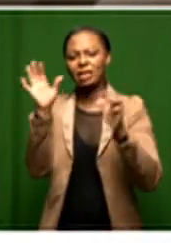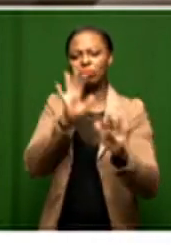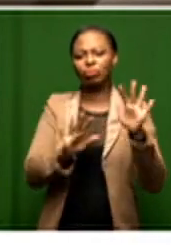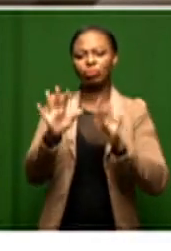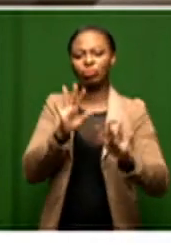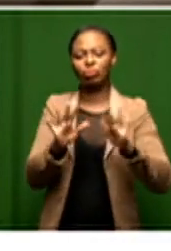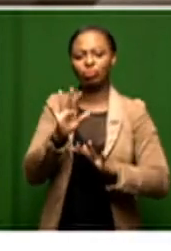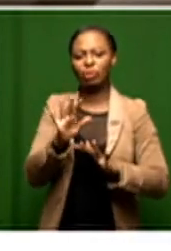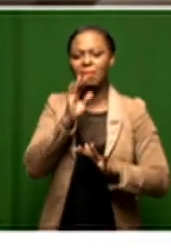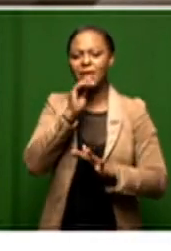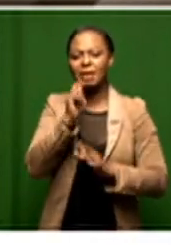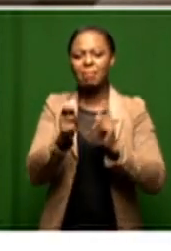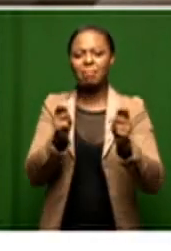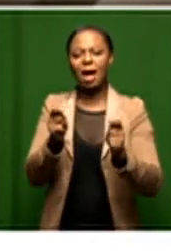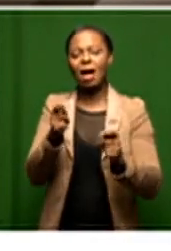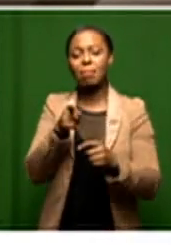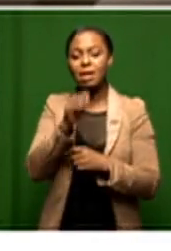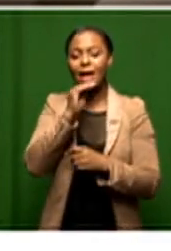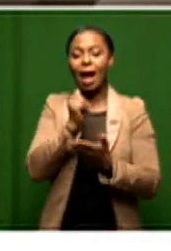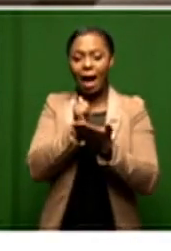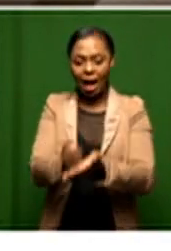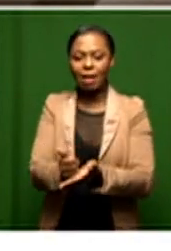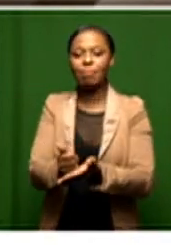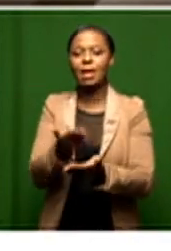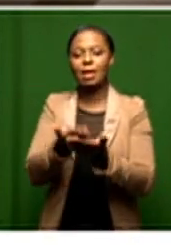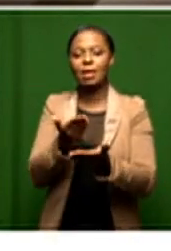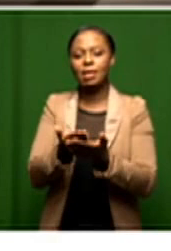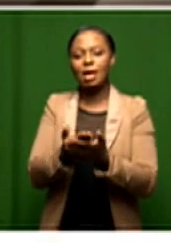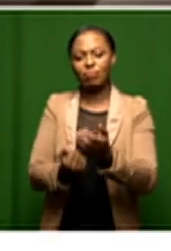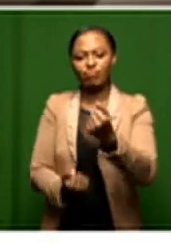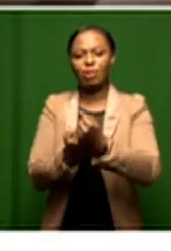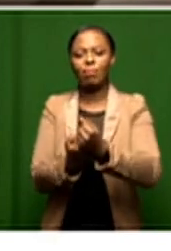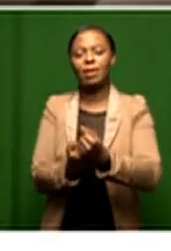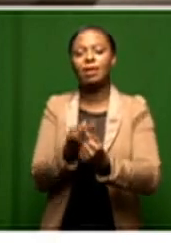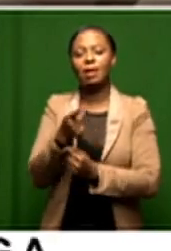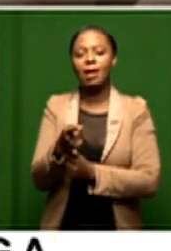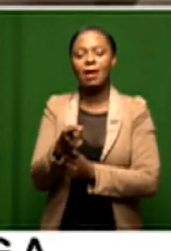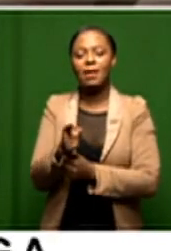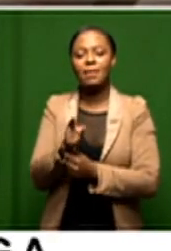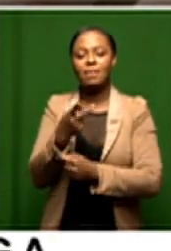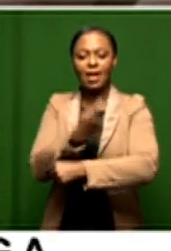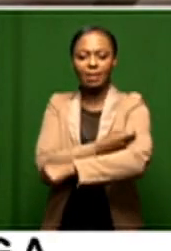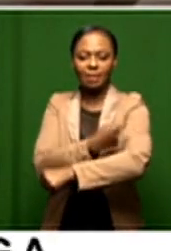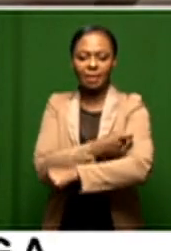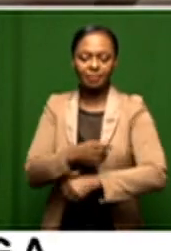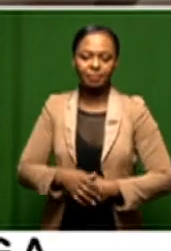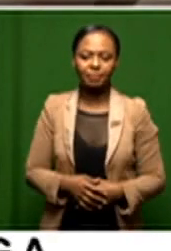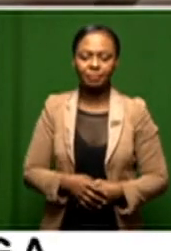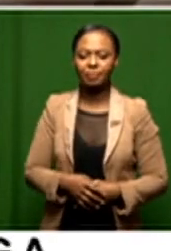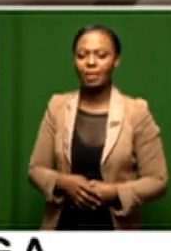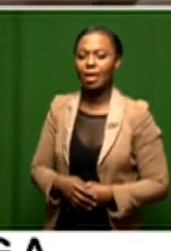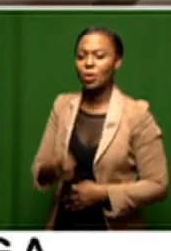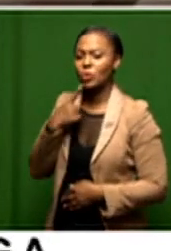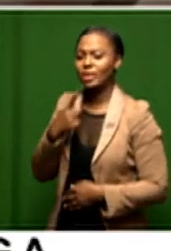they expected. And this should definitely help to fund the vaccine to some extent. So you say small, but what does